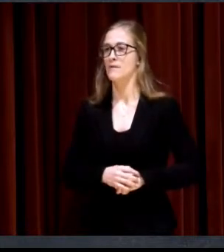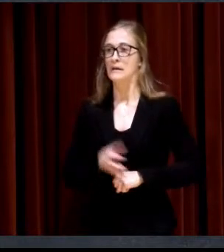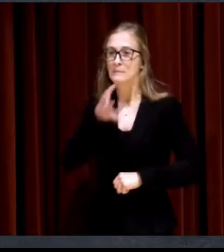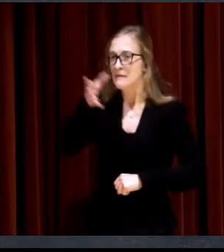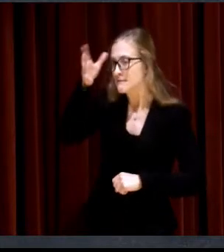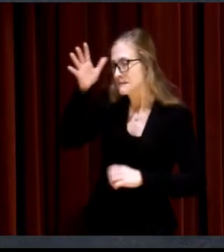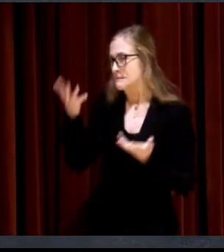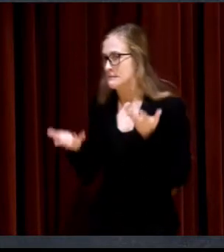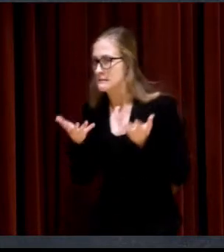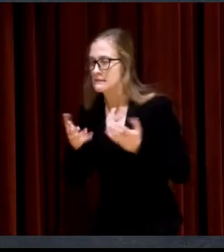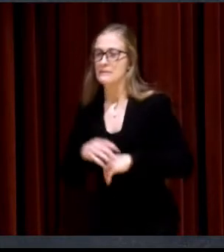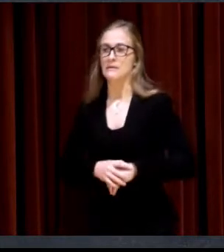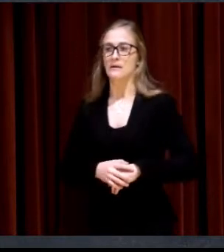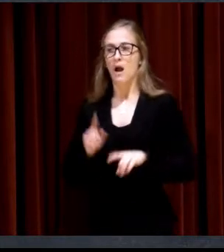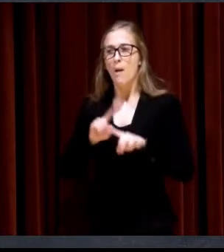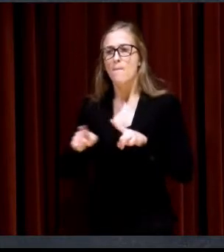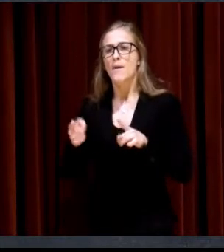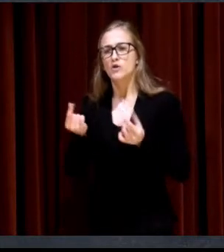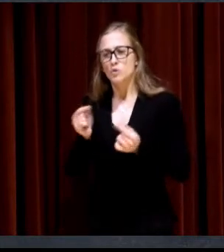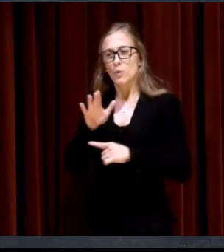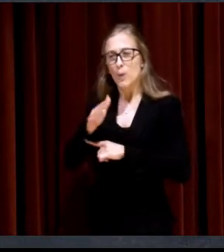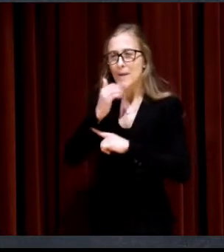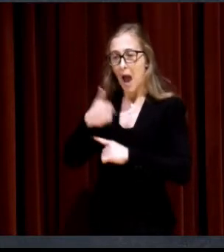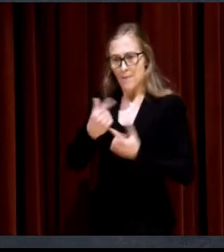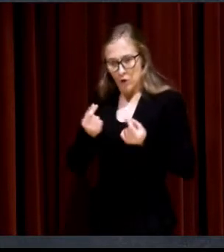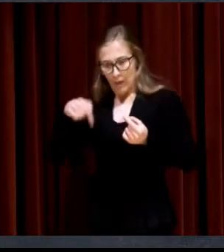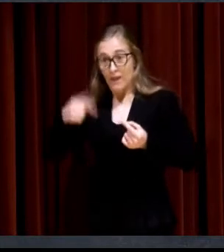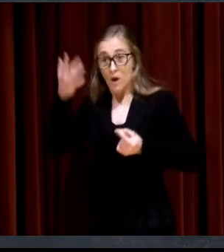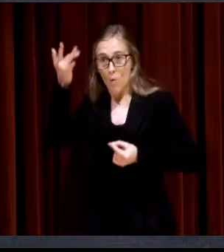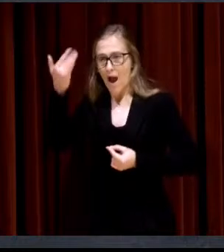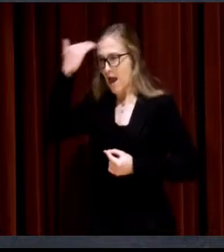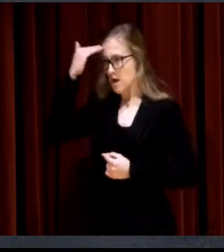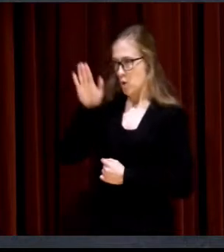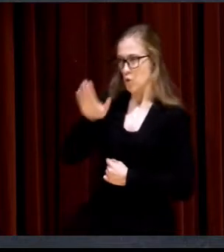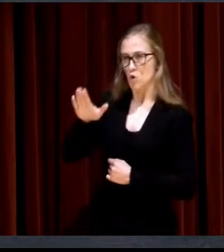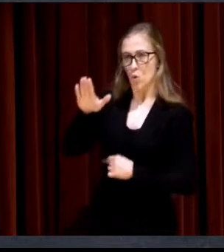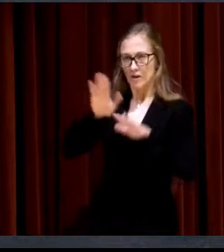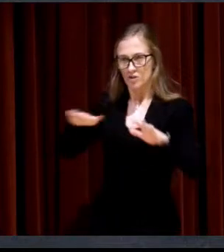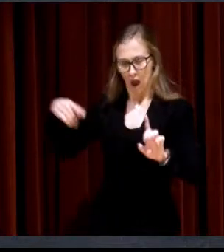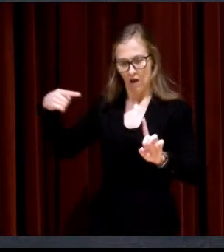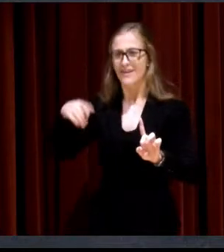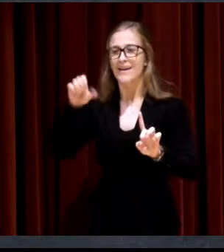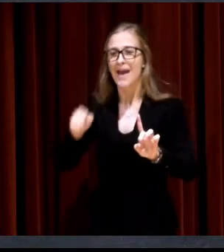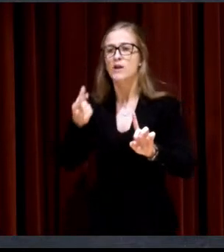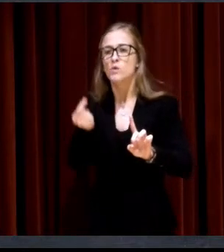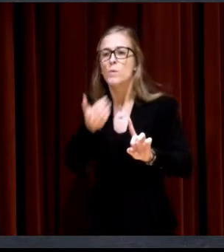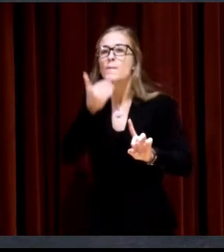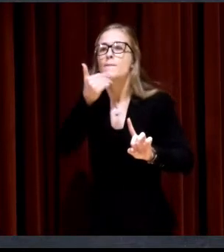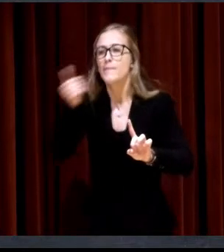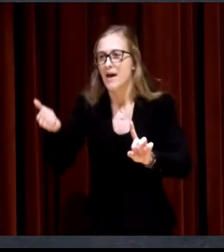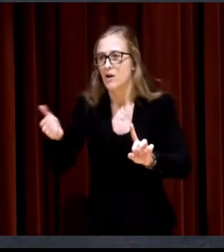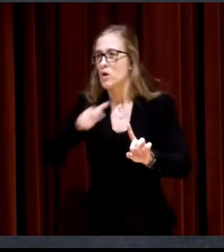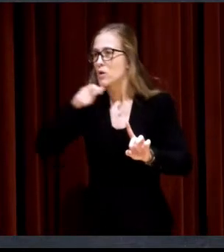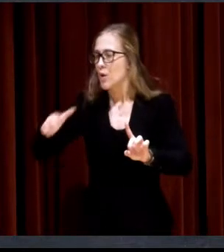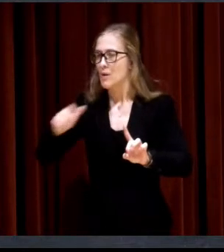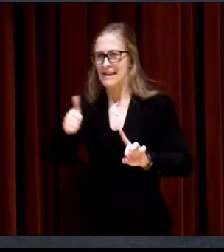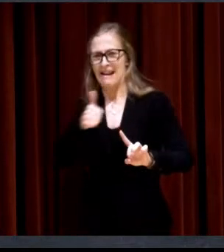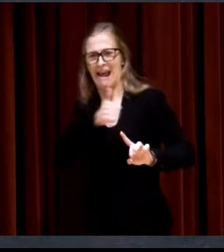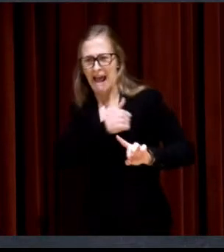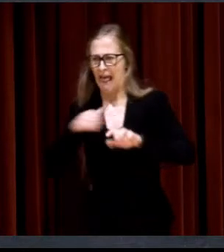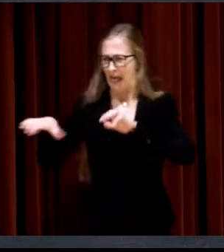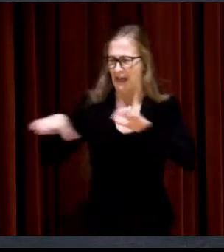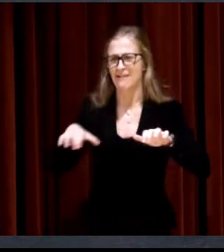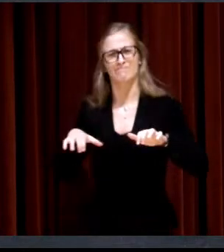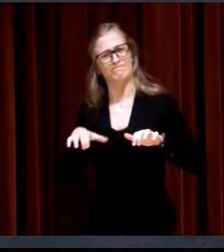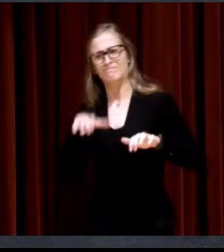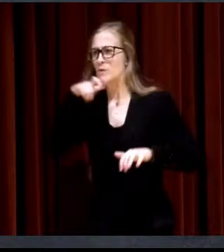that and say, I'm doing this because I know your child can do better. They don't need to act like this in school.